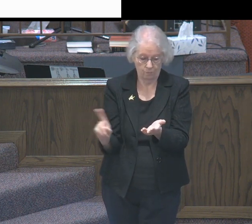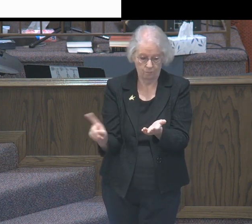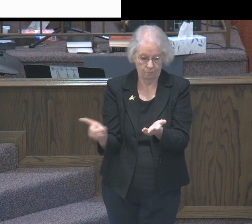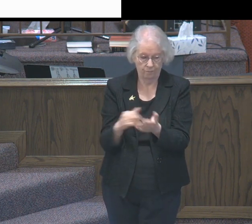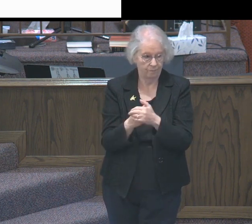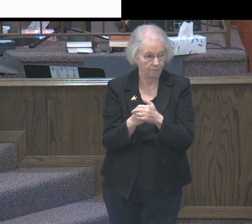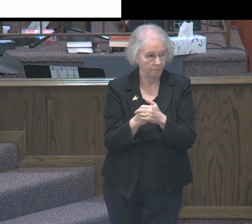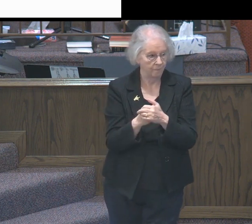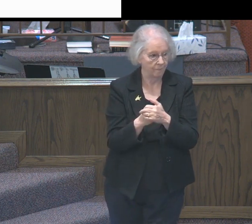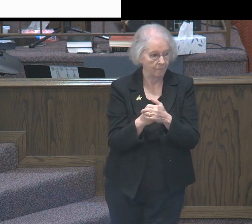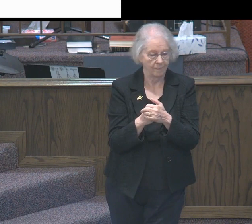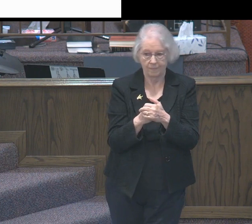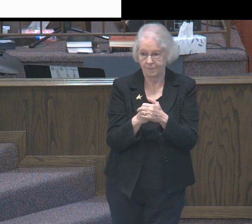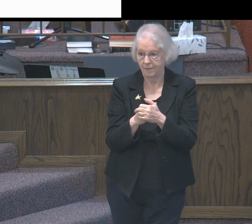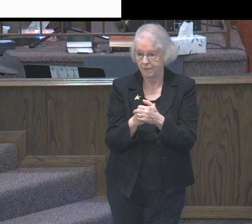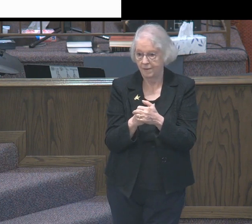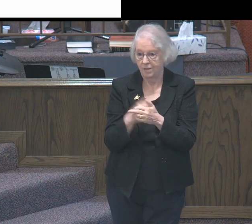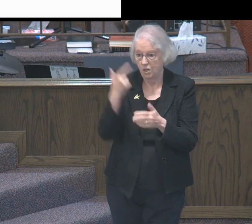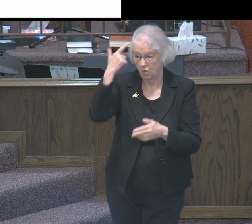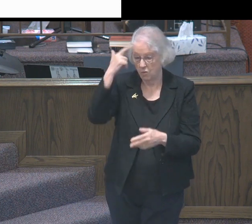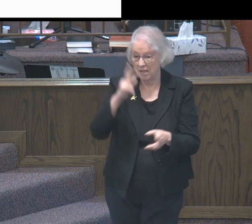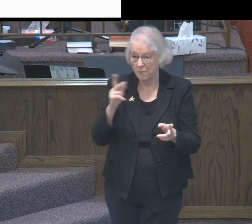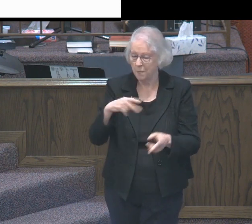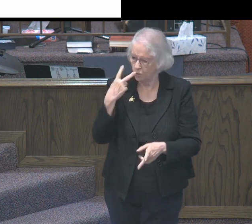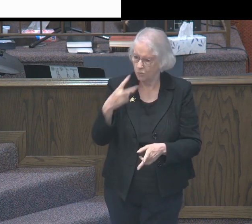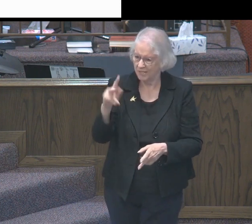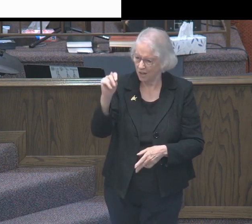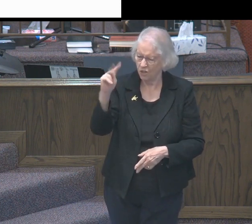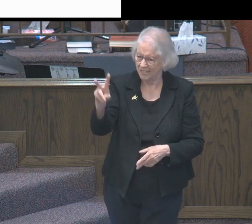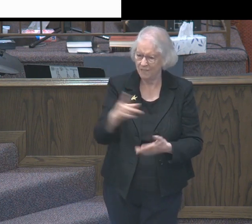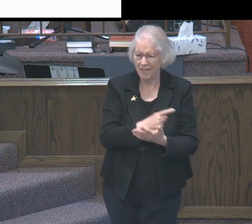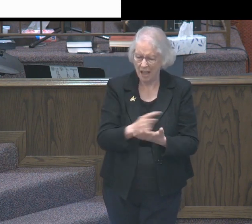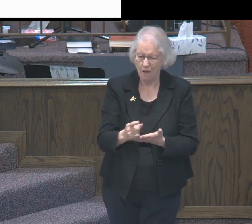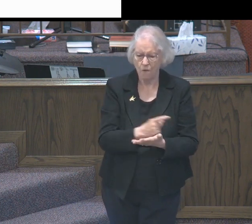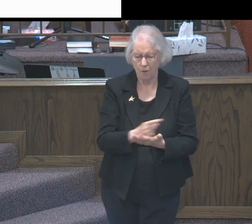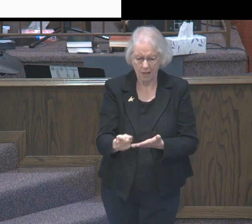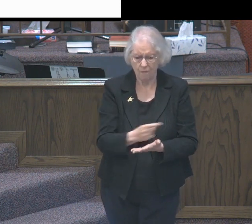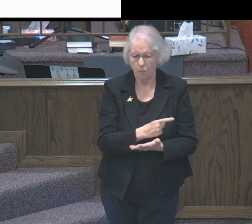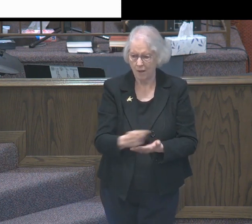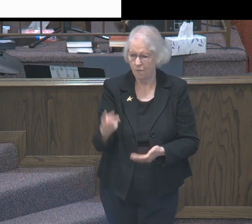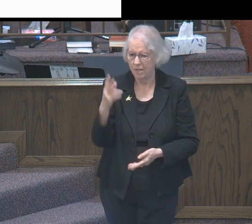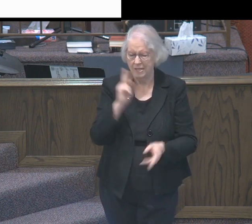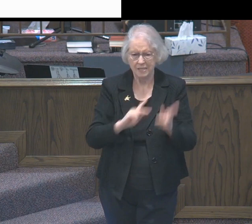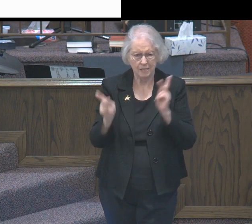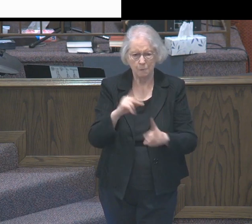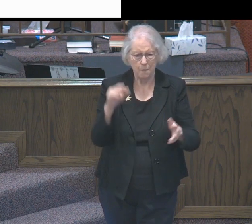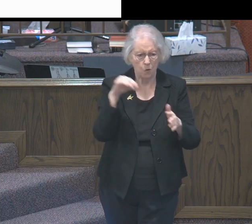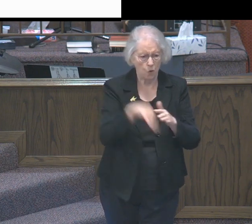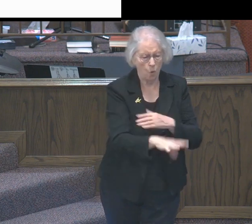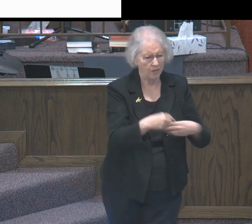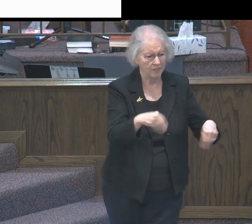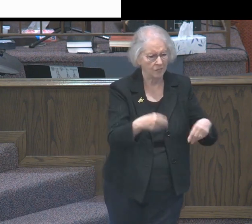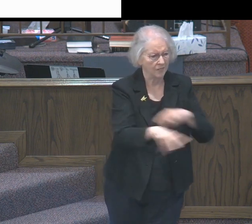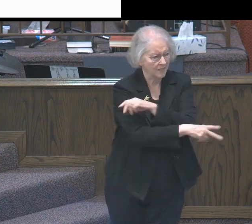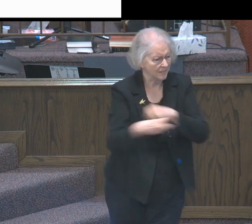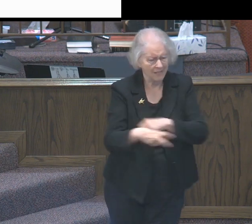their conscience, they don't even know what's wrong anymore, because they've rejected Christ for so long and in